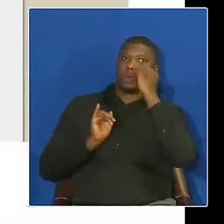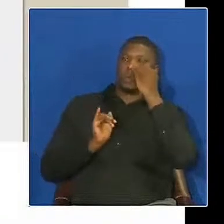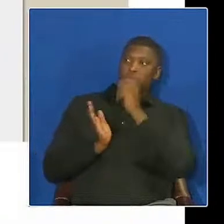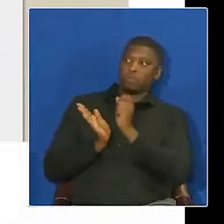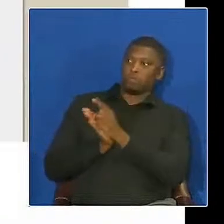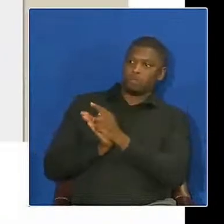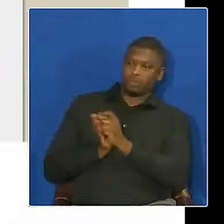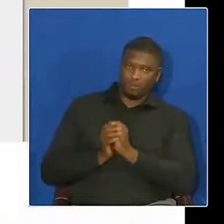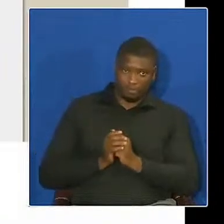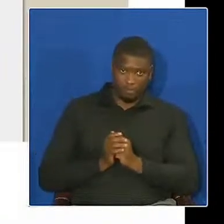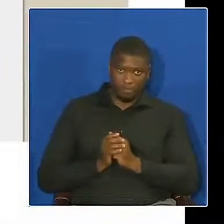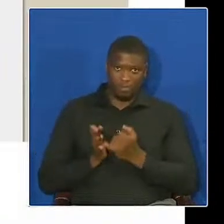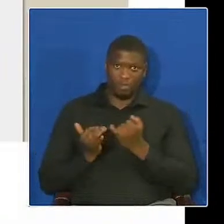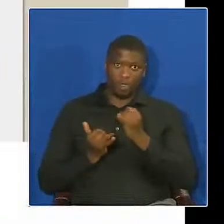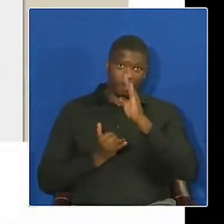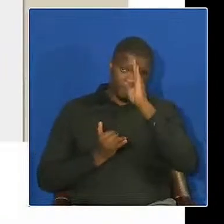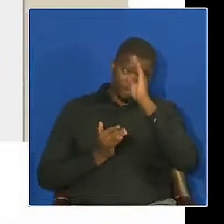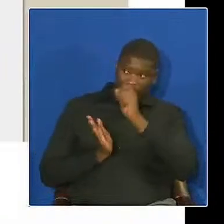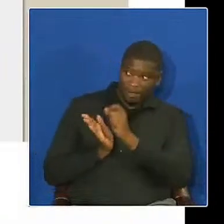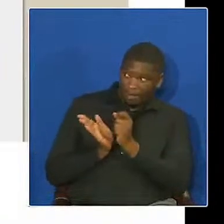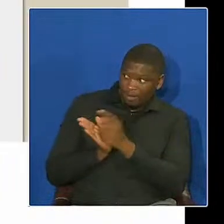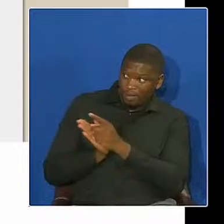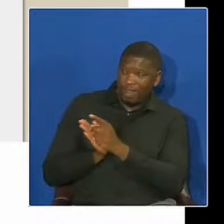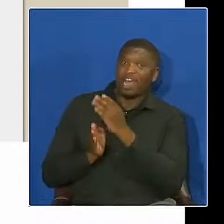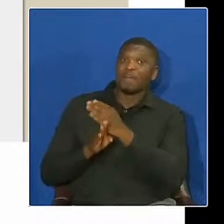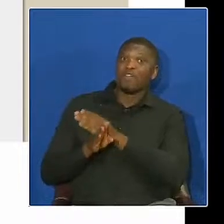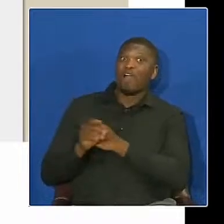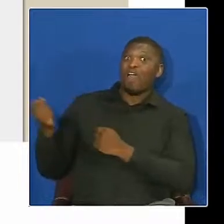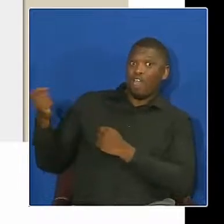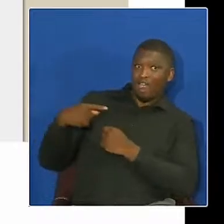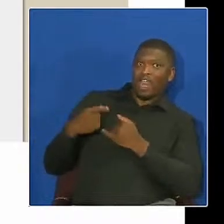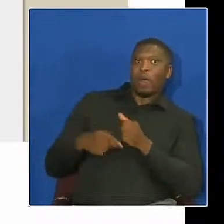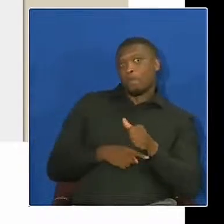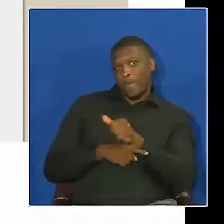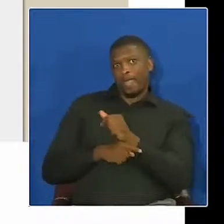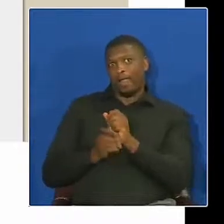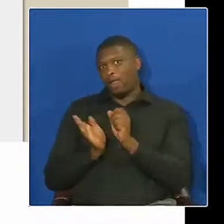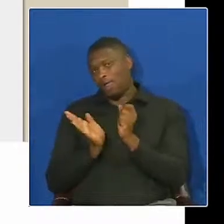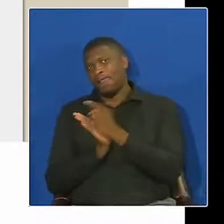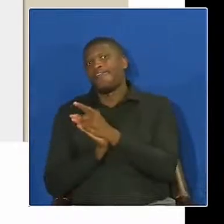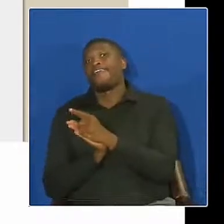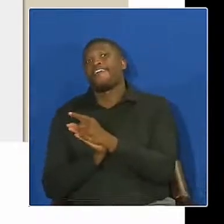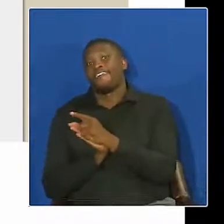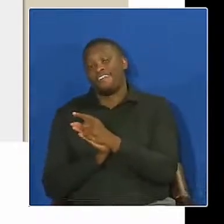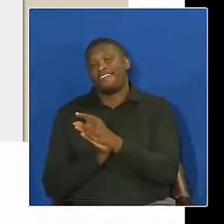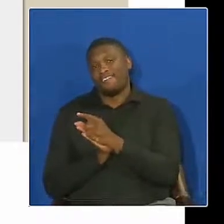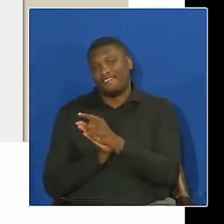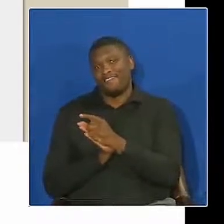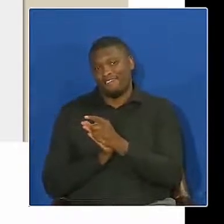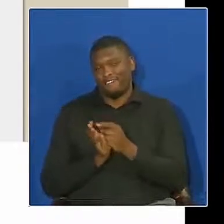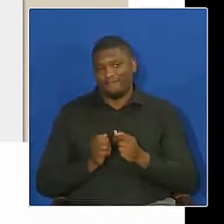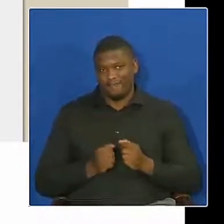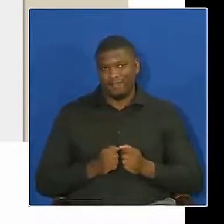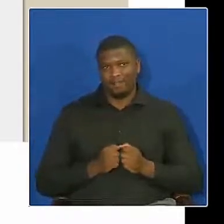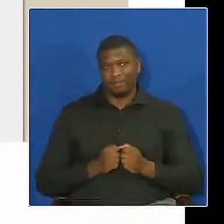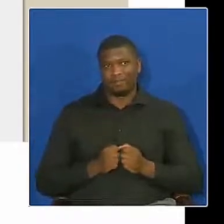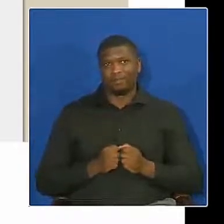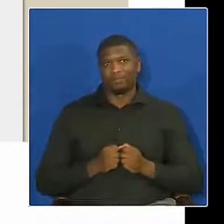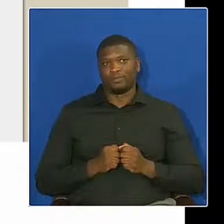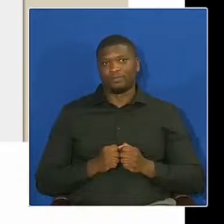Now it's Mokgotsi now sending breaking news to Matlala, whereas the previous one, it was vice